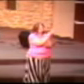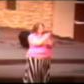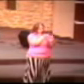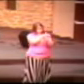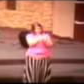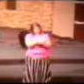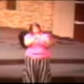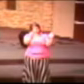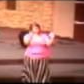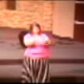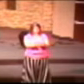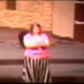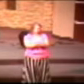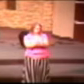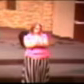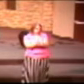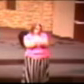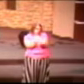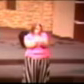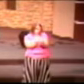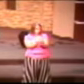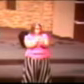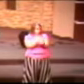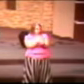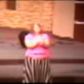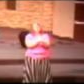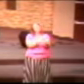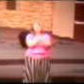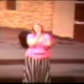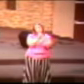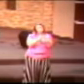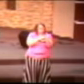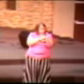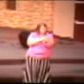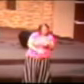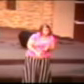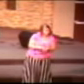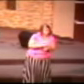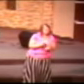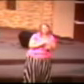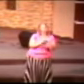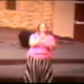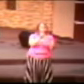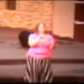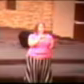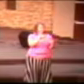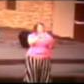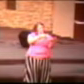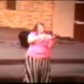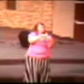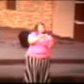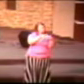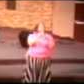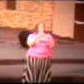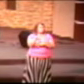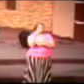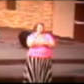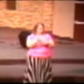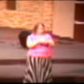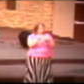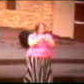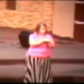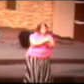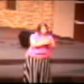layer. But the early church, as they met in one another's homes, as they broke bread together, as they